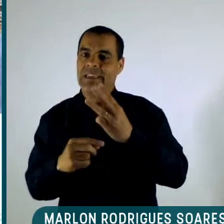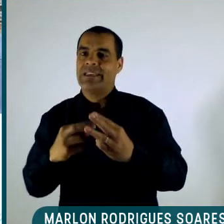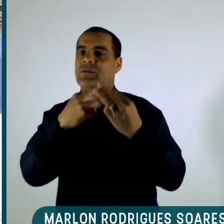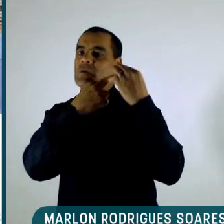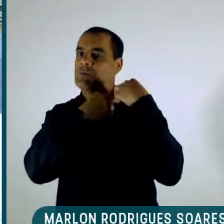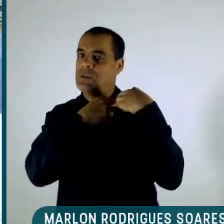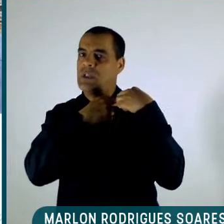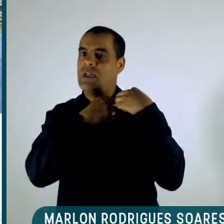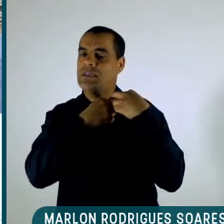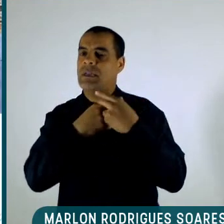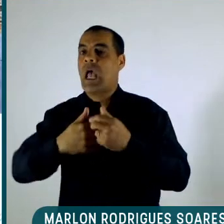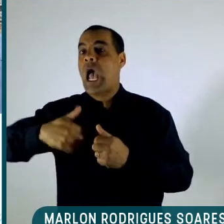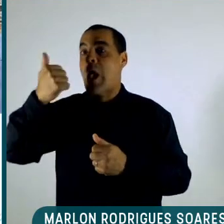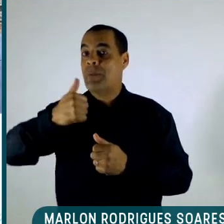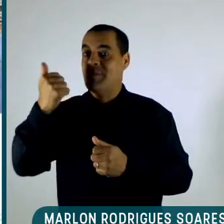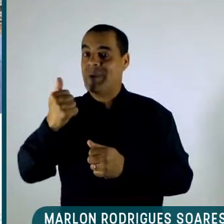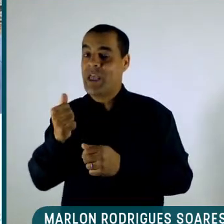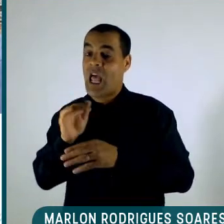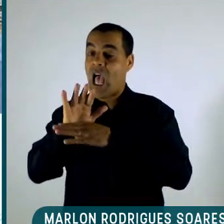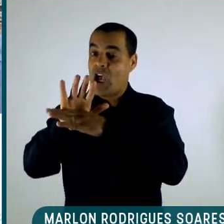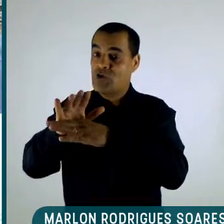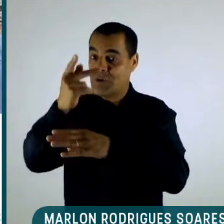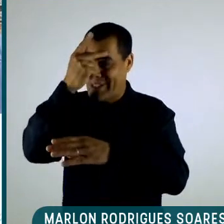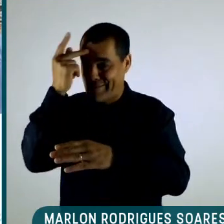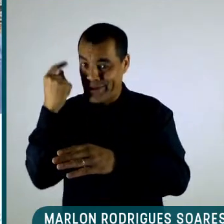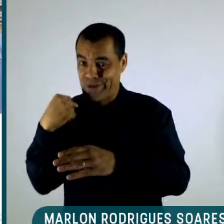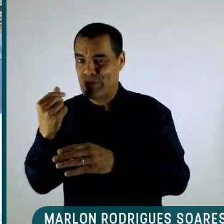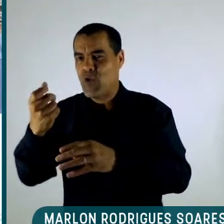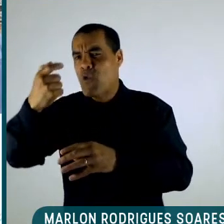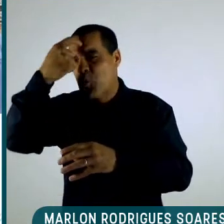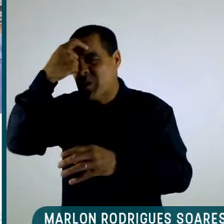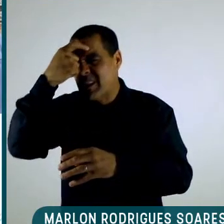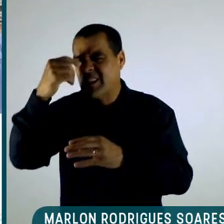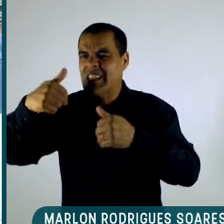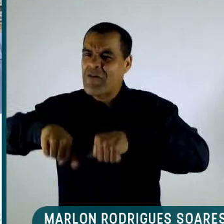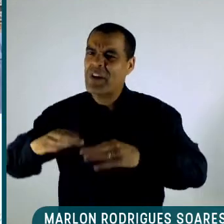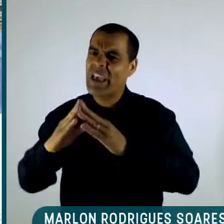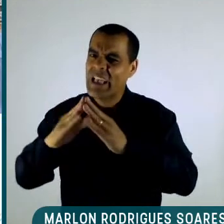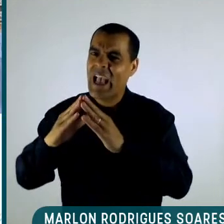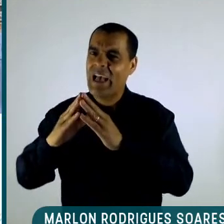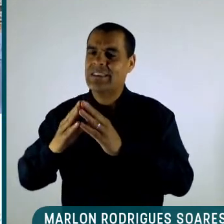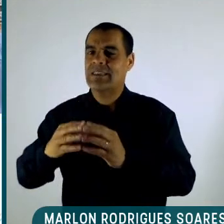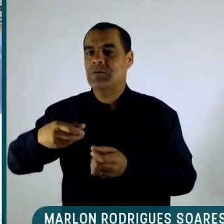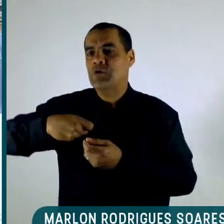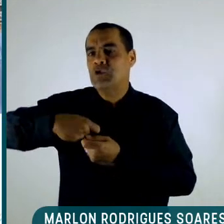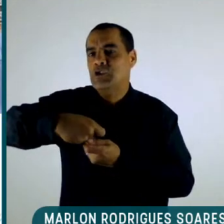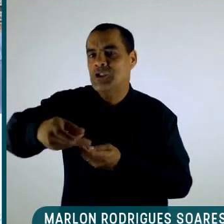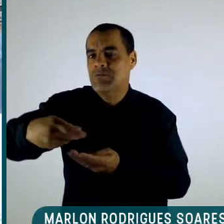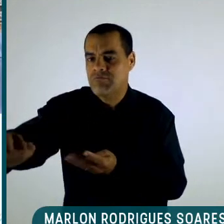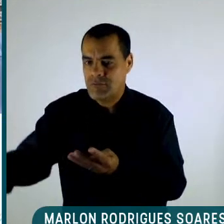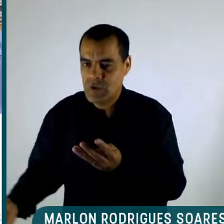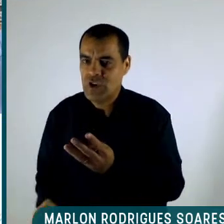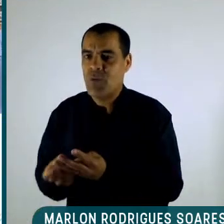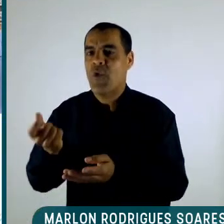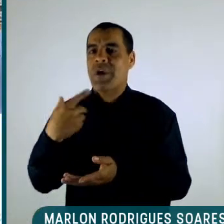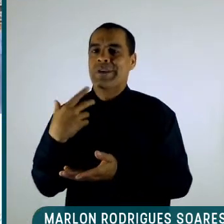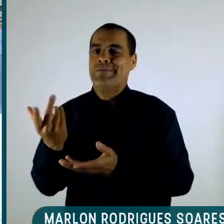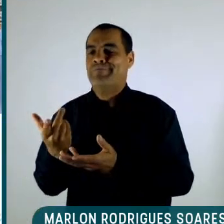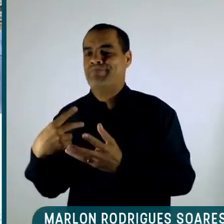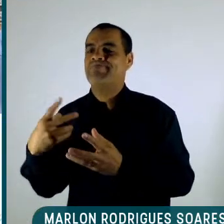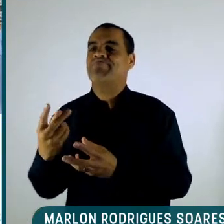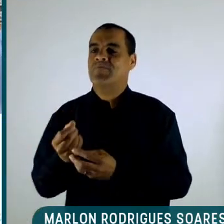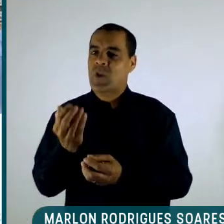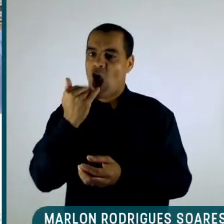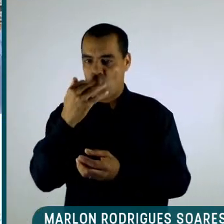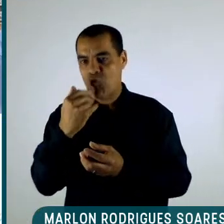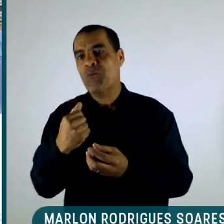three responsibilities. The first one is to help the people be at home, raise awareness, and then give them the donation when they